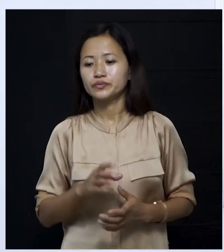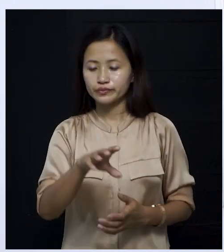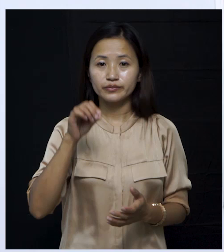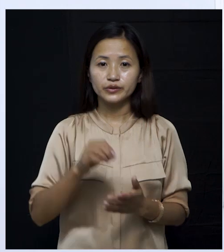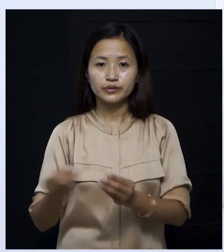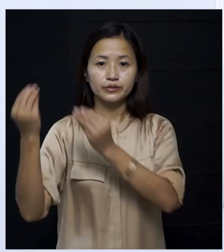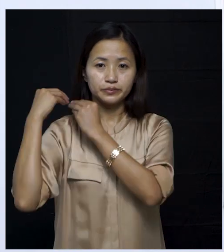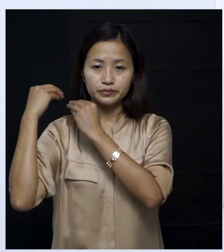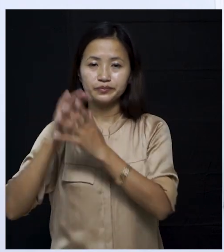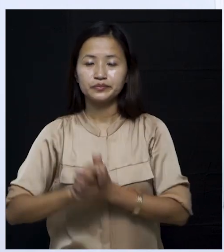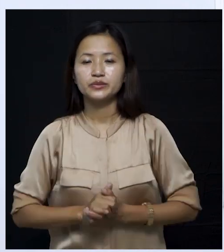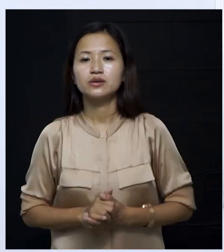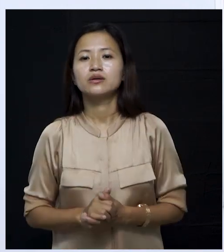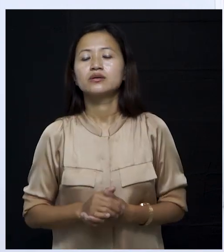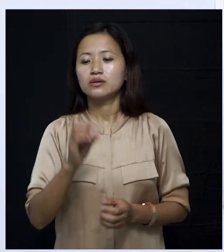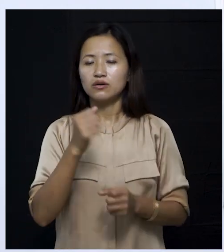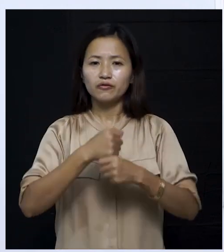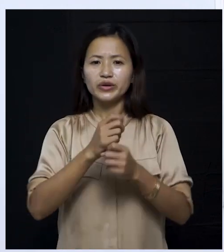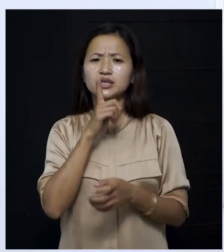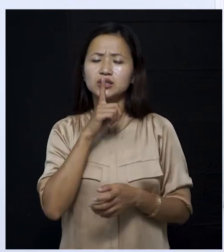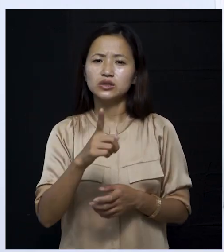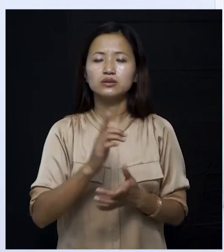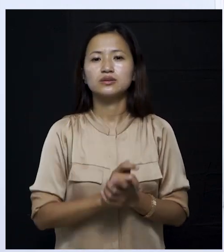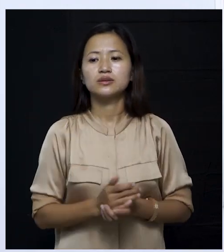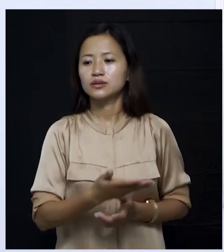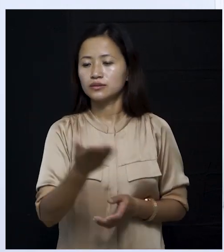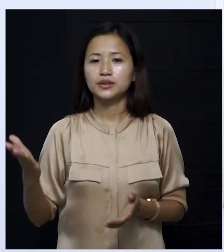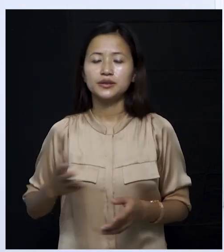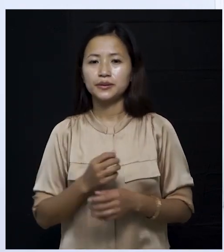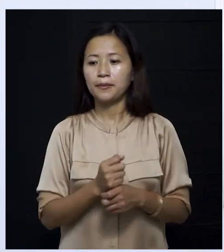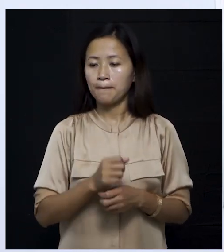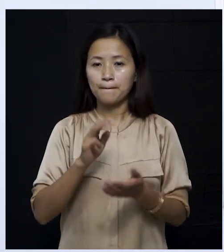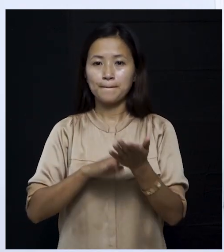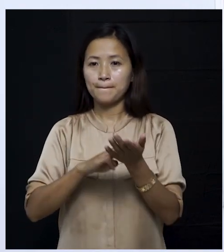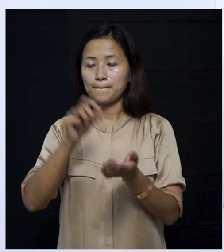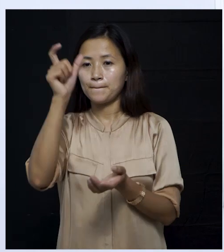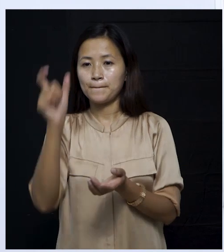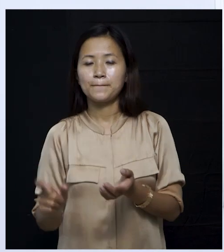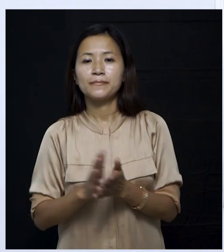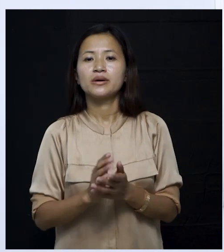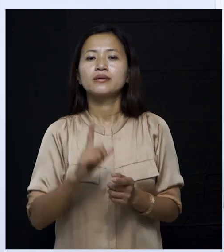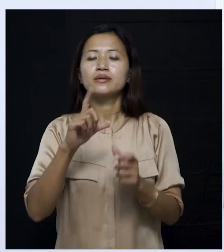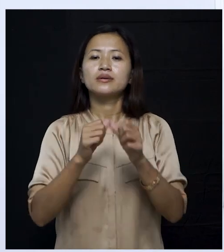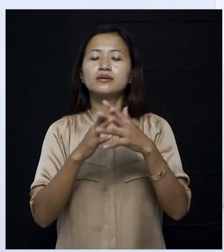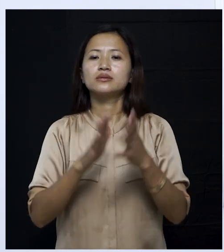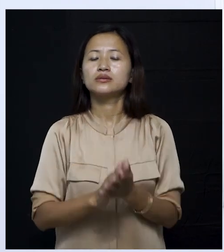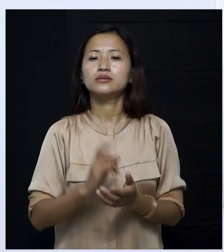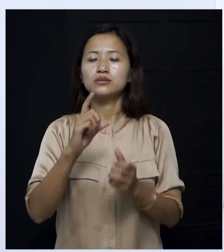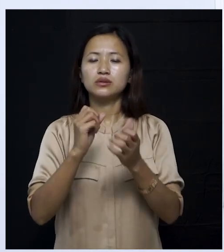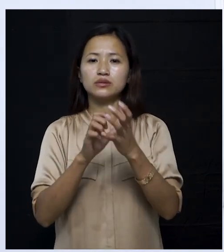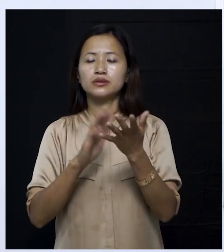up the responsibility of making sure that their member repay back the loan that they have taken from